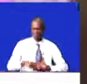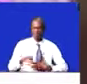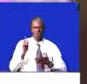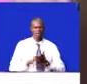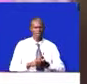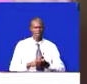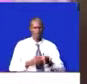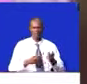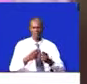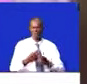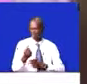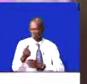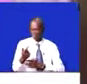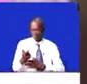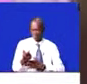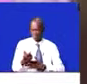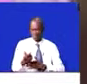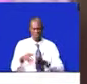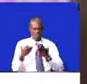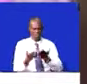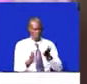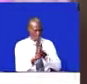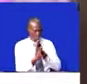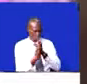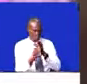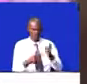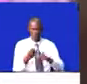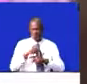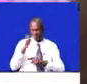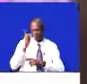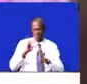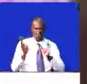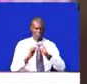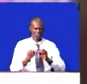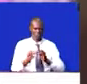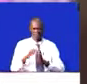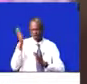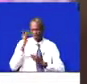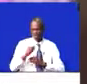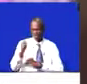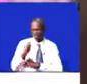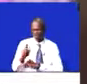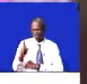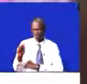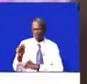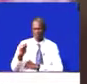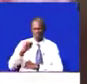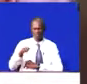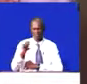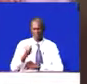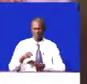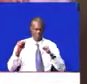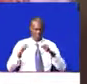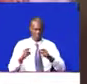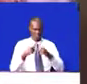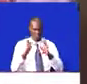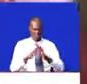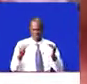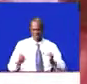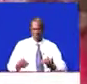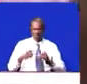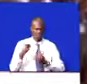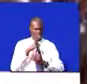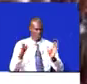away from where we are hiding. No, I want to say from Nairobi, because Sakaja is here. But if he wasn't here, I would have said that. Lakini saisi